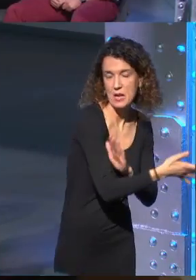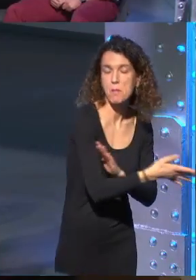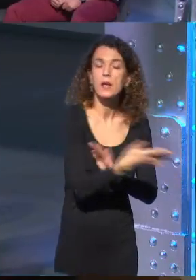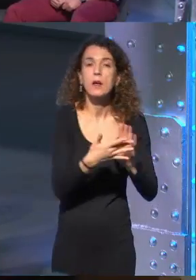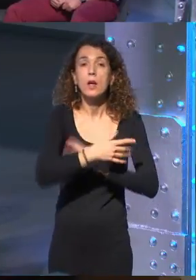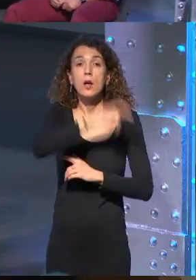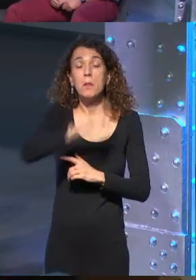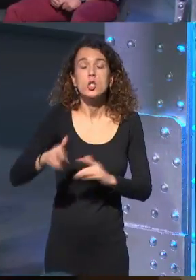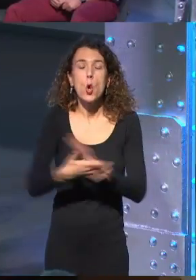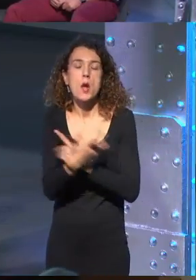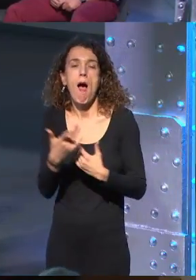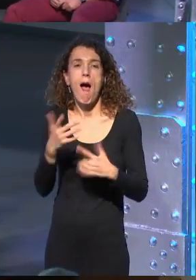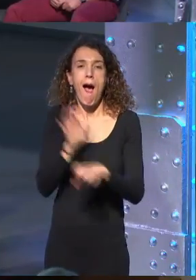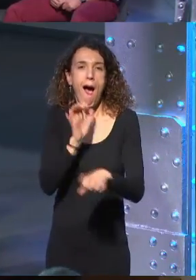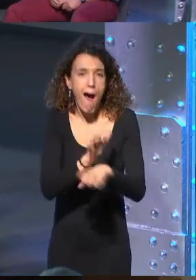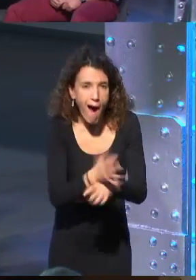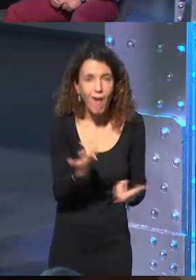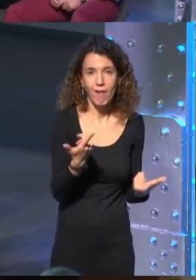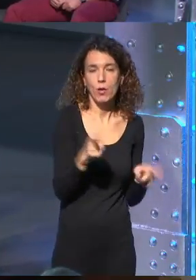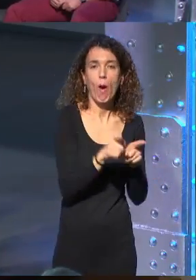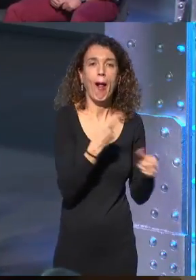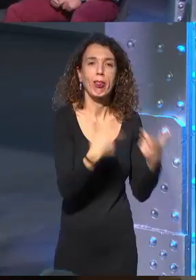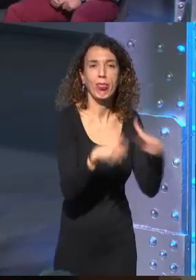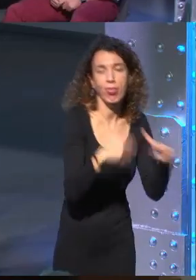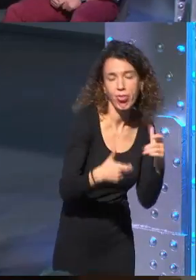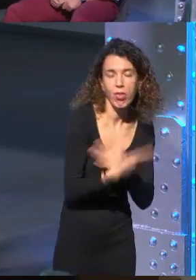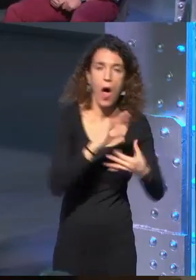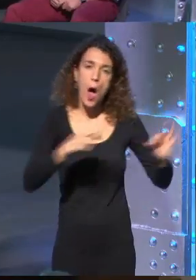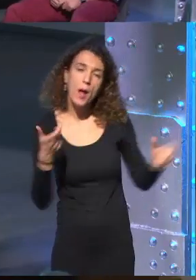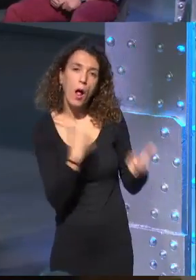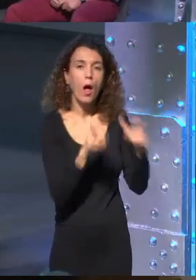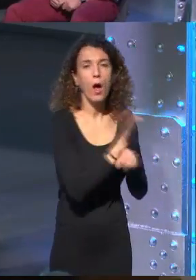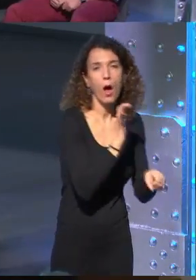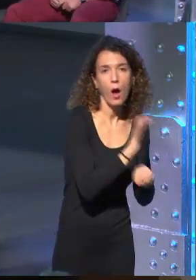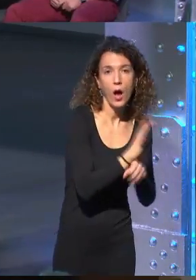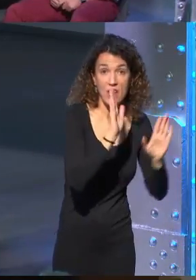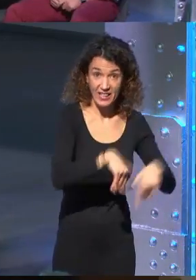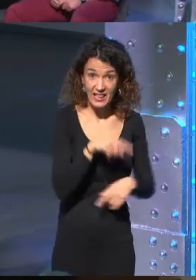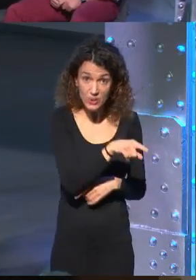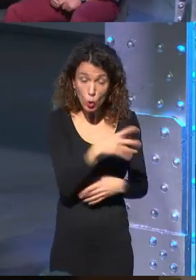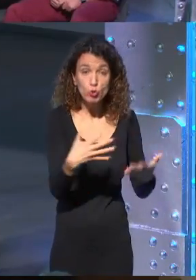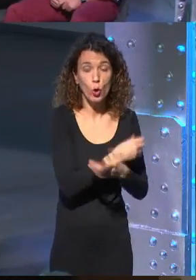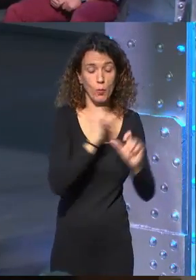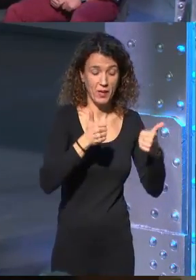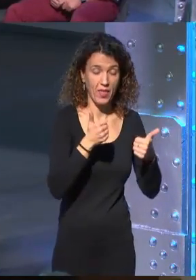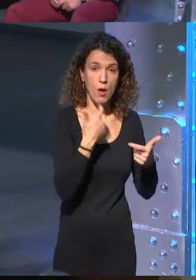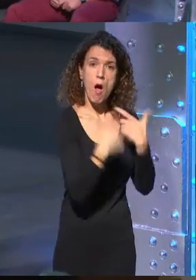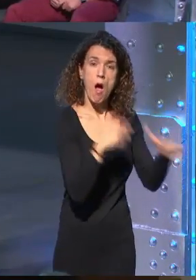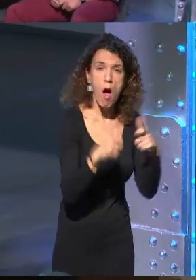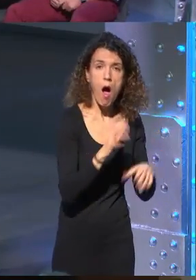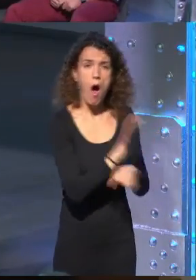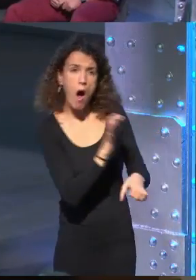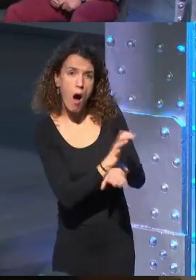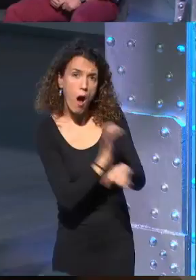digital proof and a footprint that will stay. If you mock somebody in a group, even